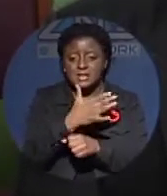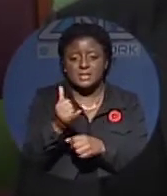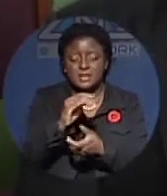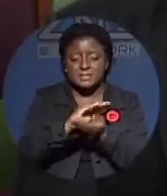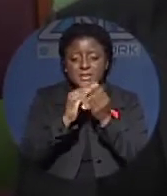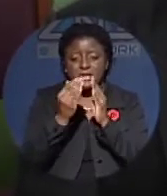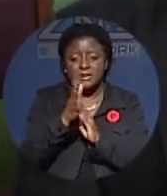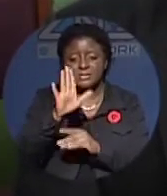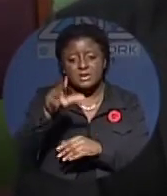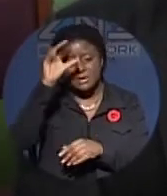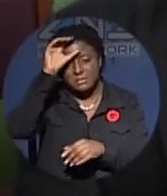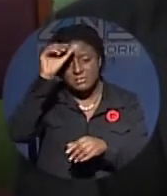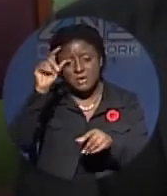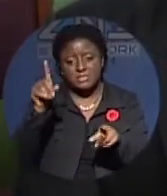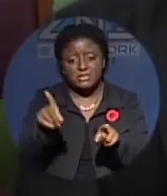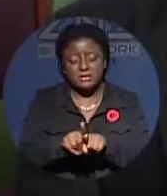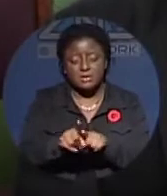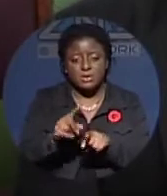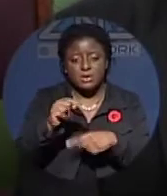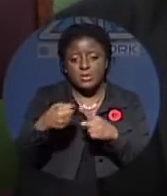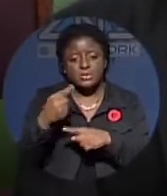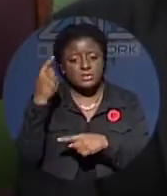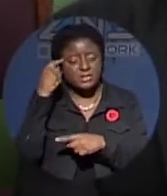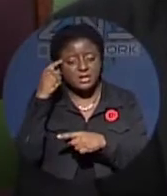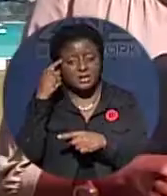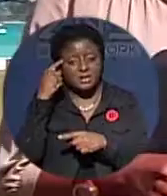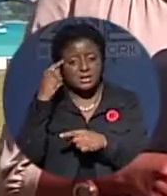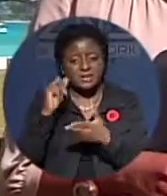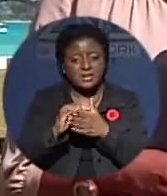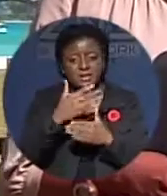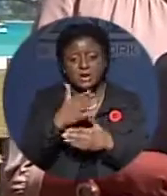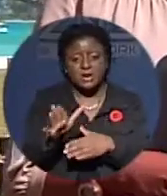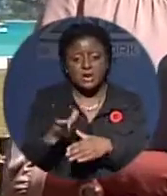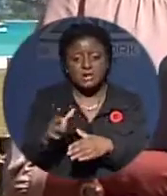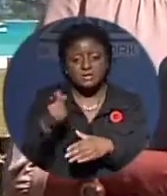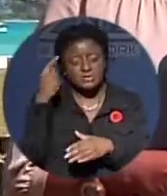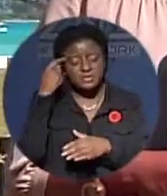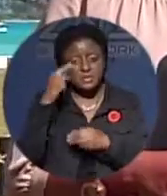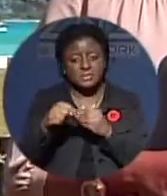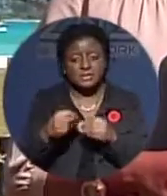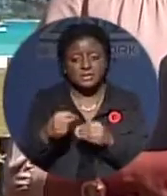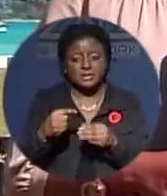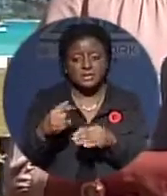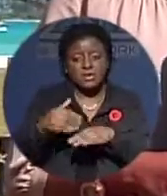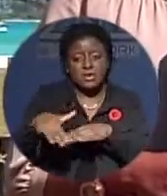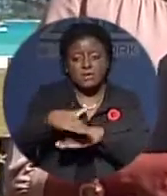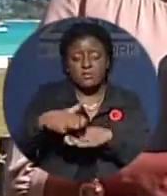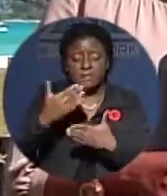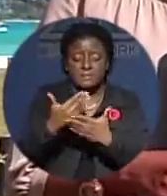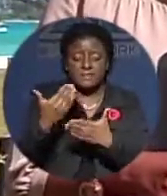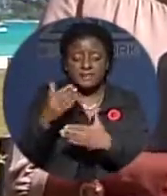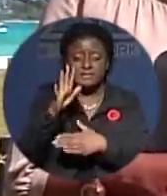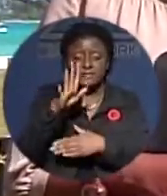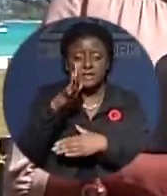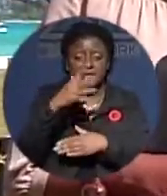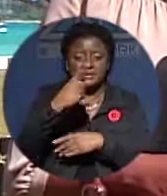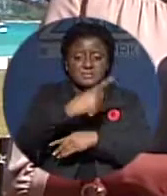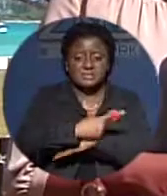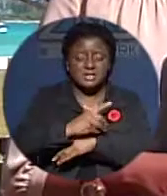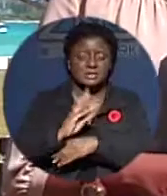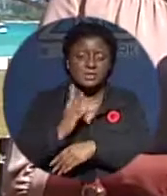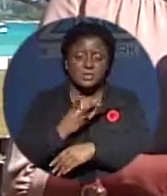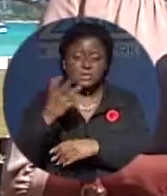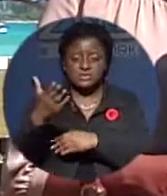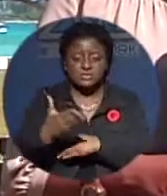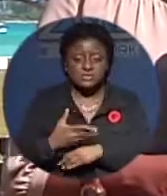they're gone. You know, then you think about it. Over the past 5 days, we've introduced you to 12 outstanding